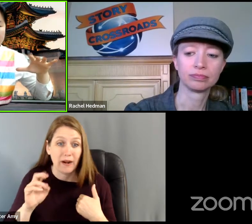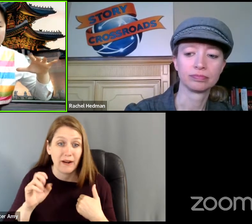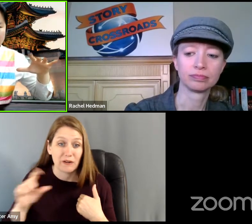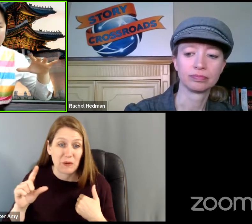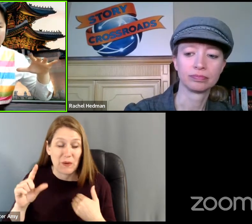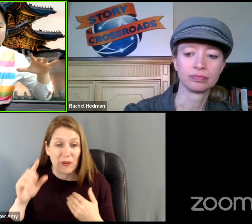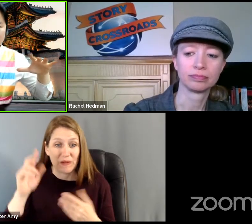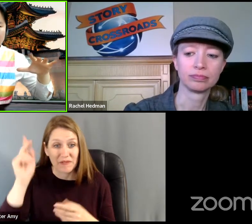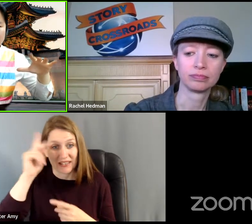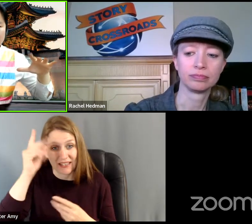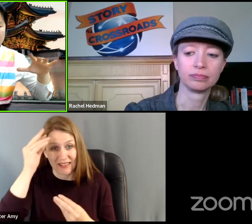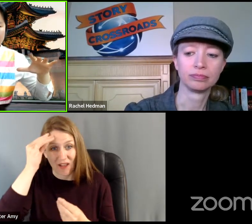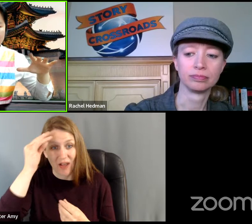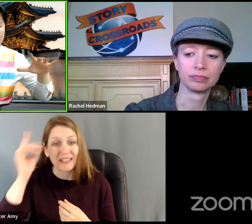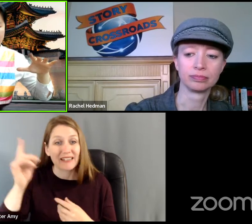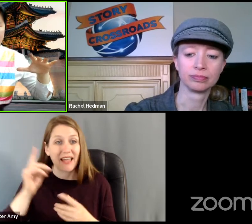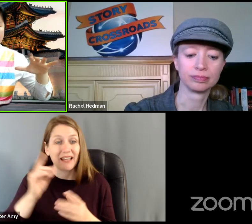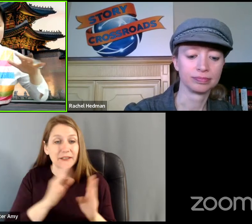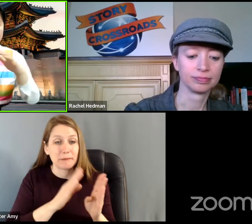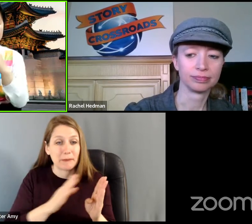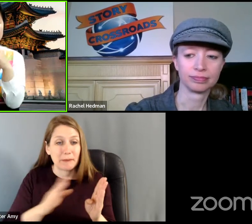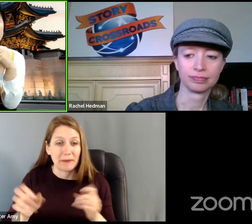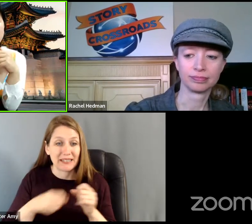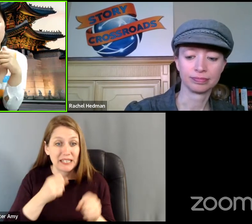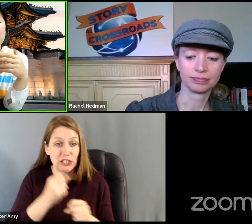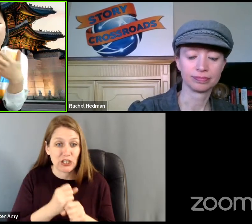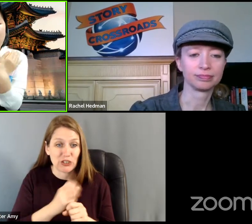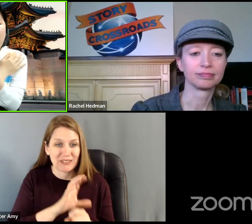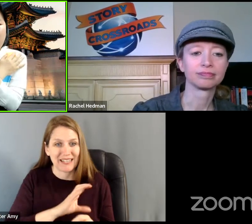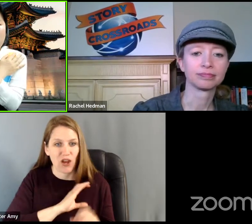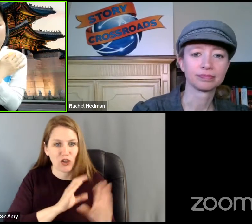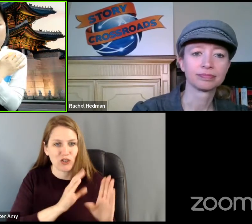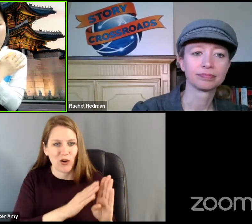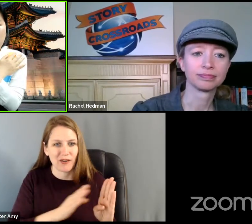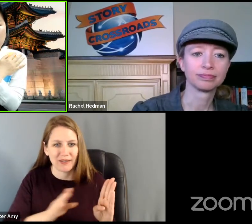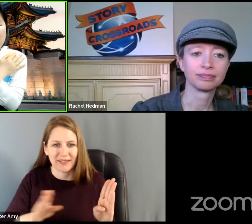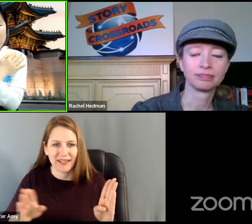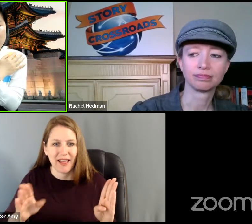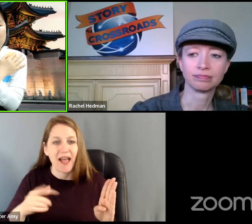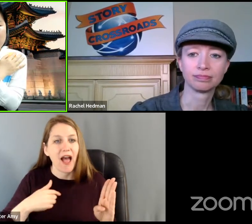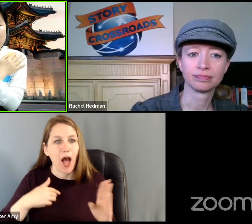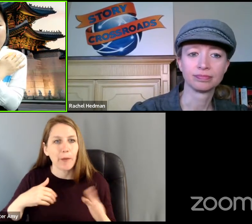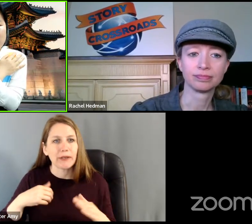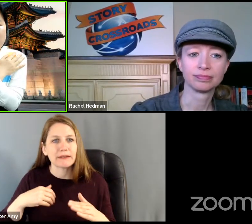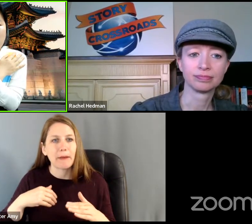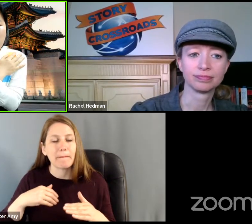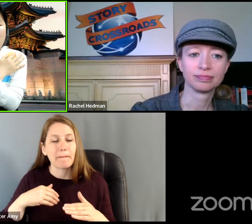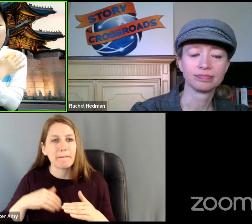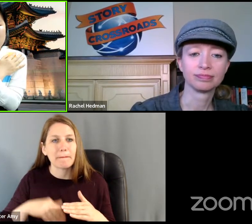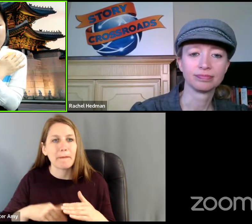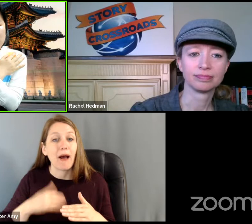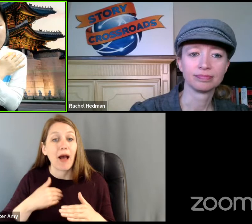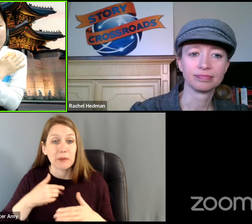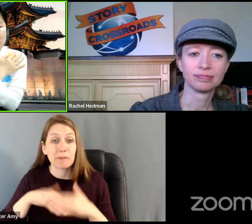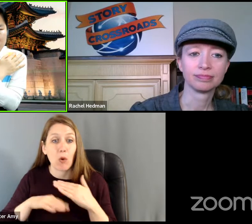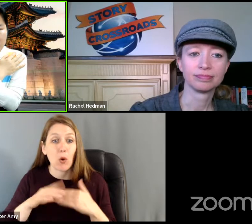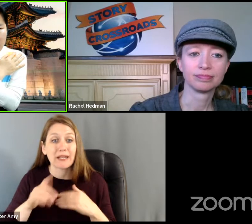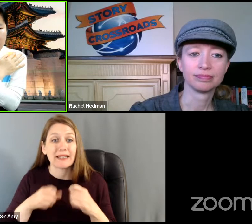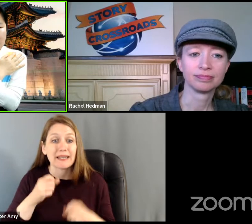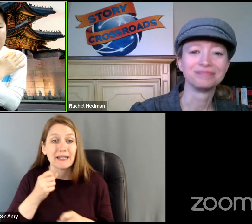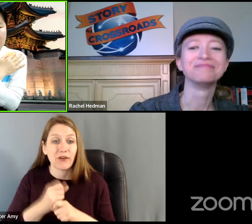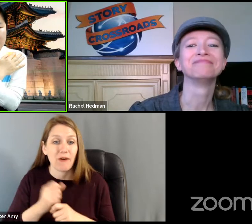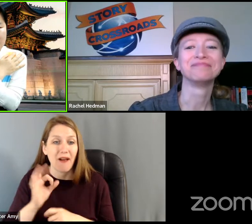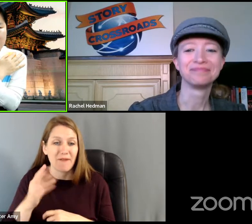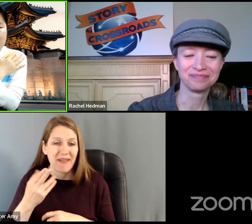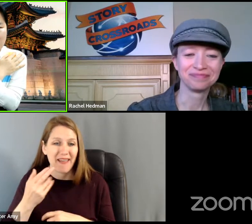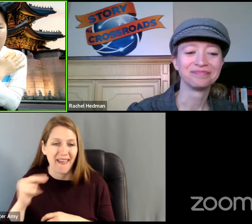the year's character. I was born in the year of the